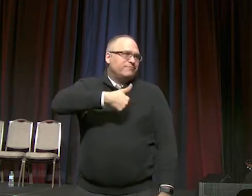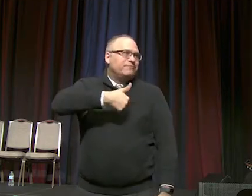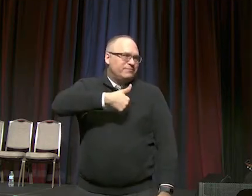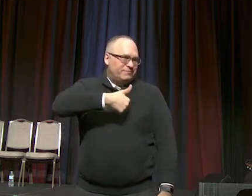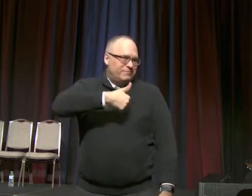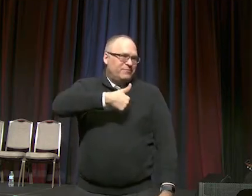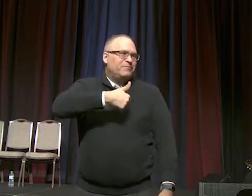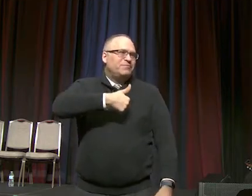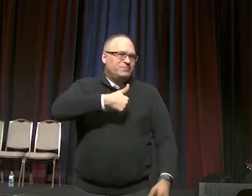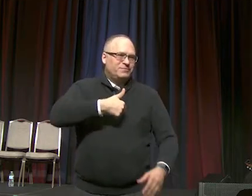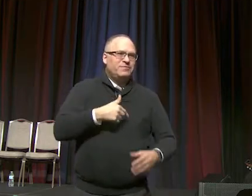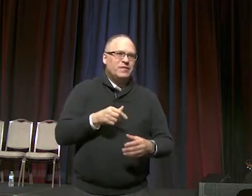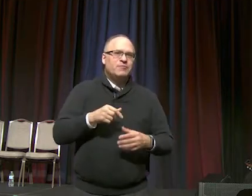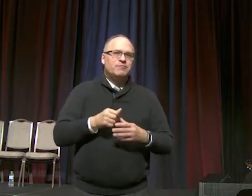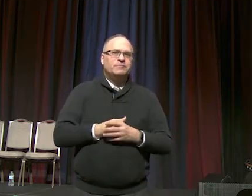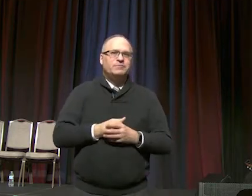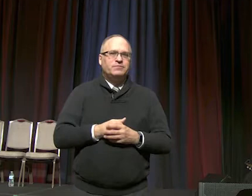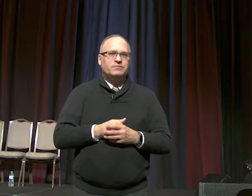name tag.